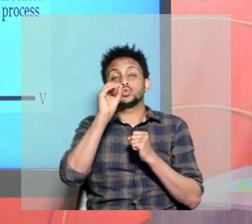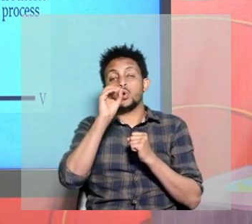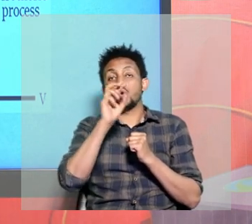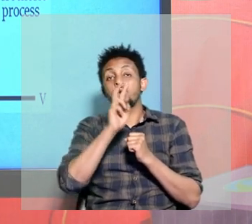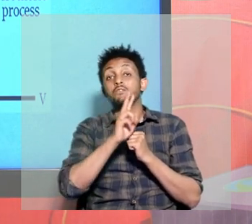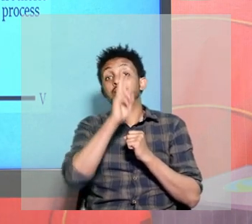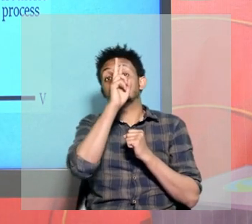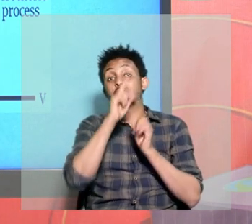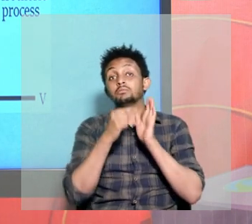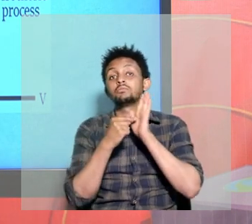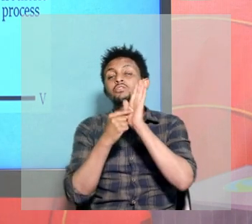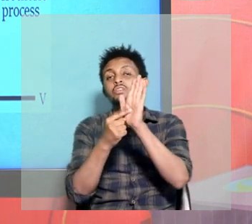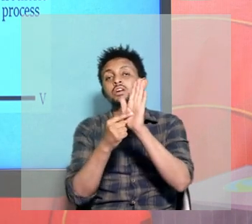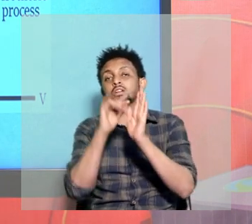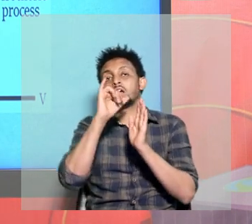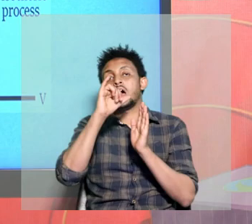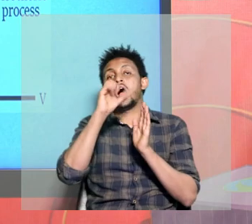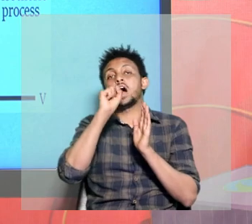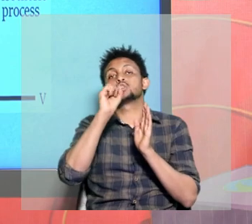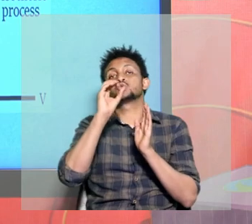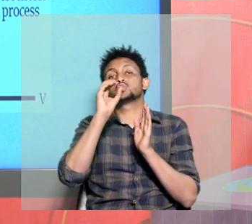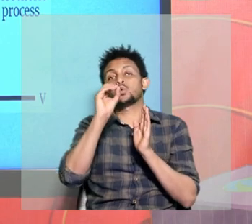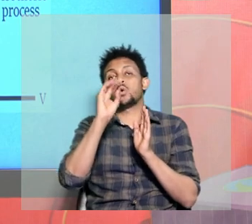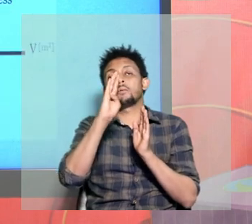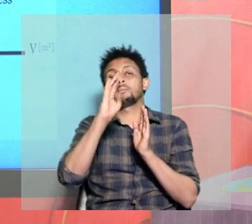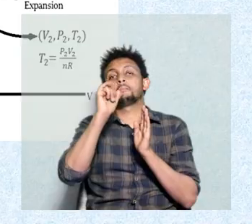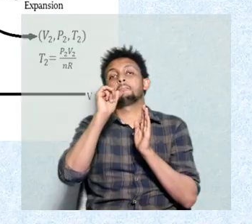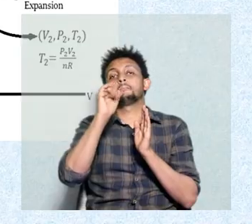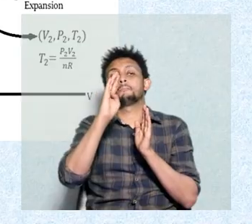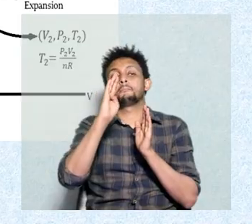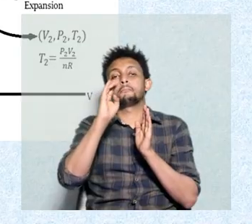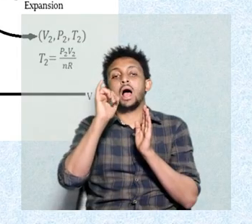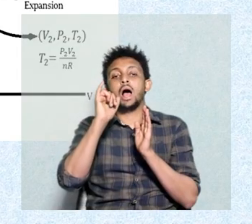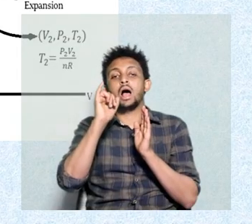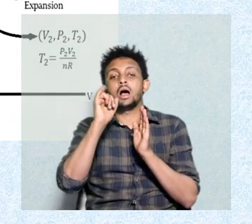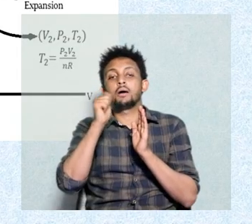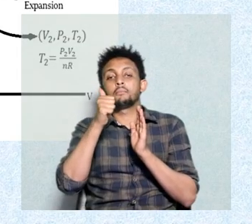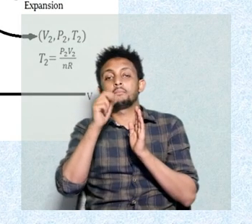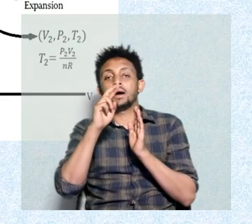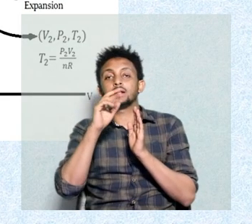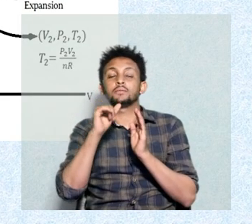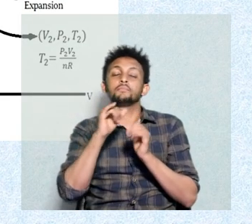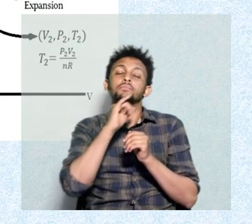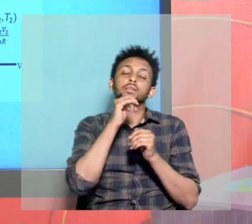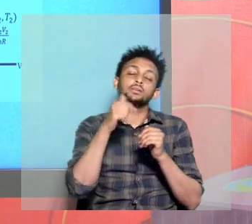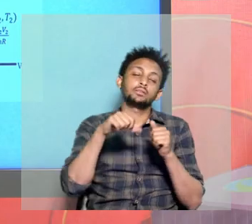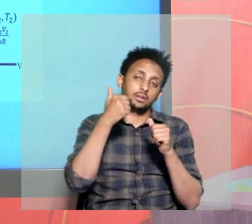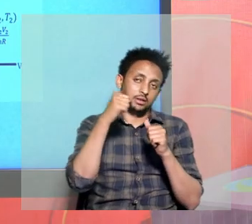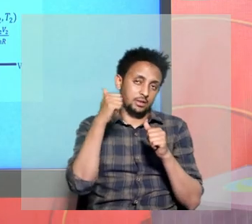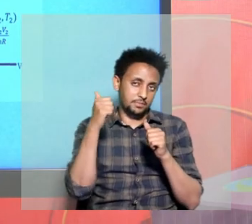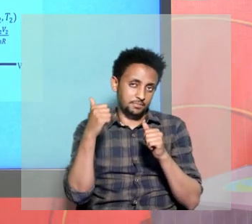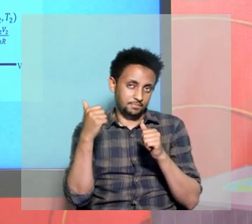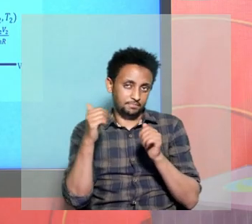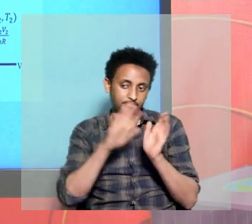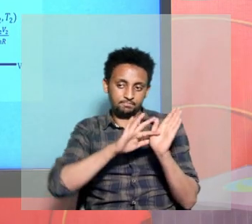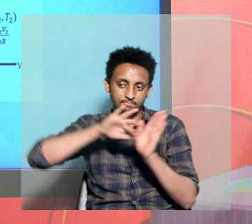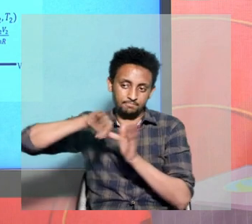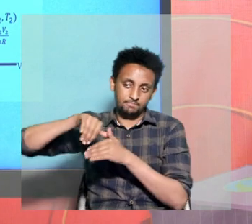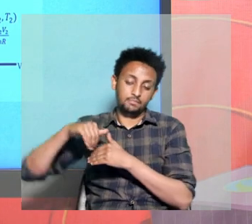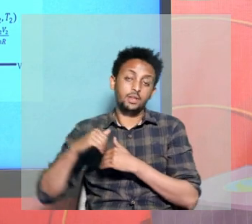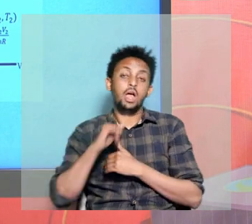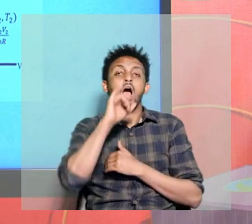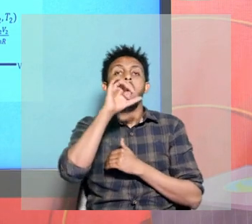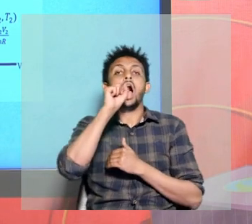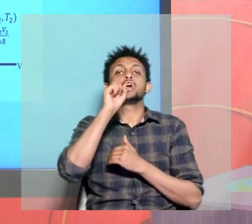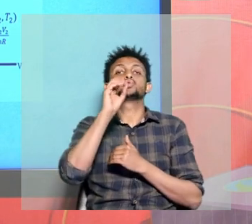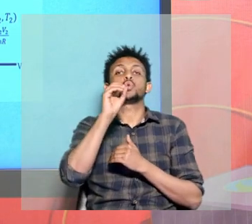Horizontal line refers to that of isobaric, as we have seen previously. Now let's try to see isothermal process. Isothermal process is a